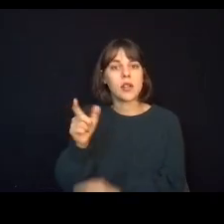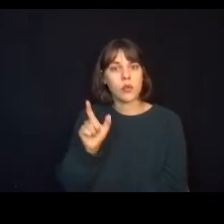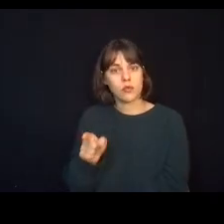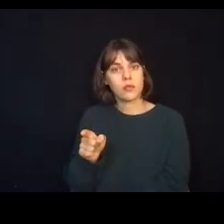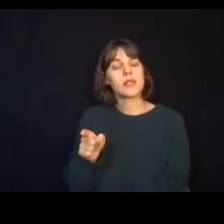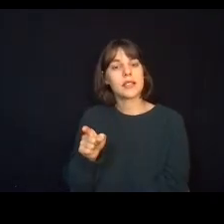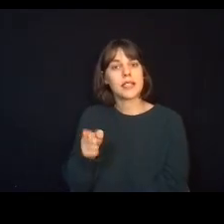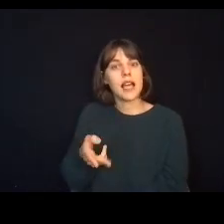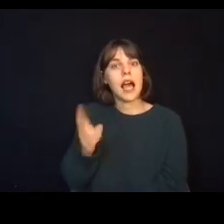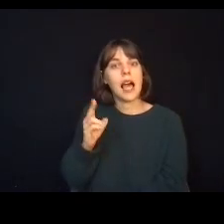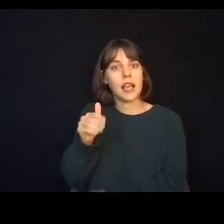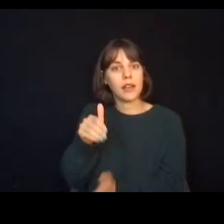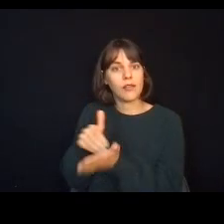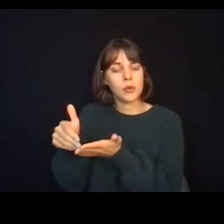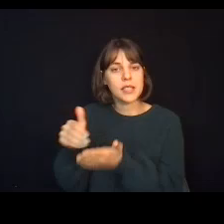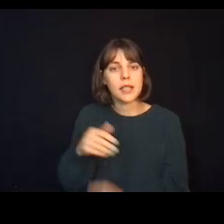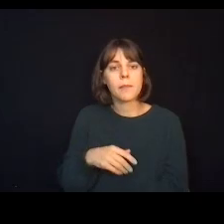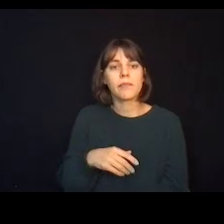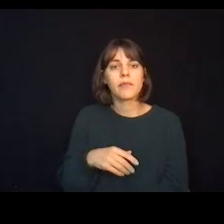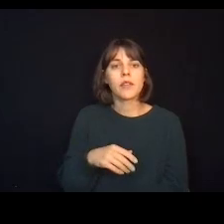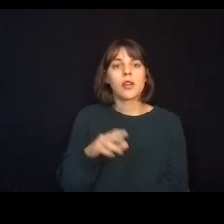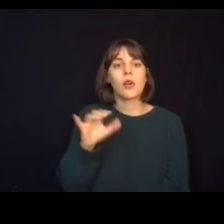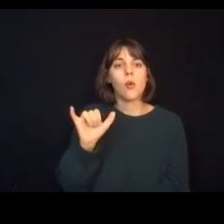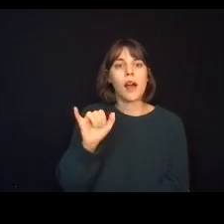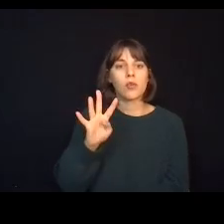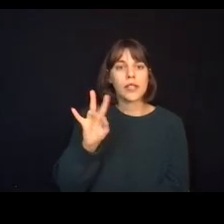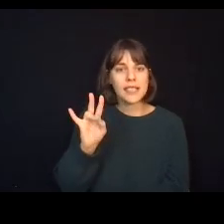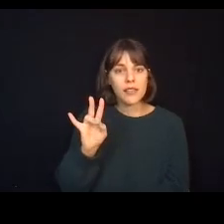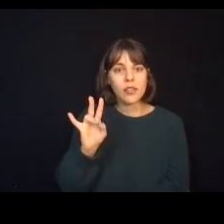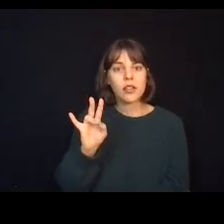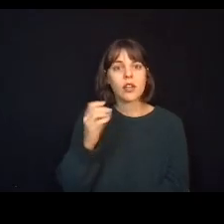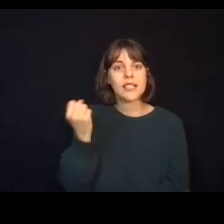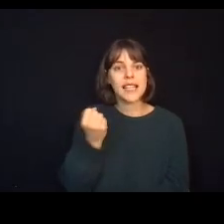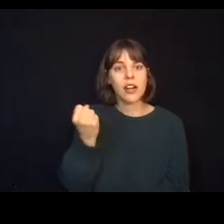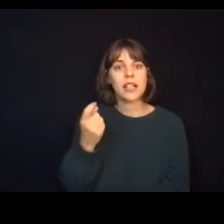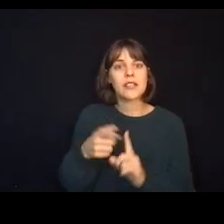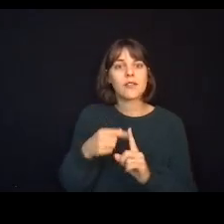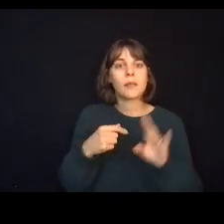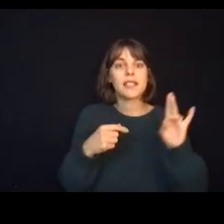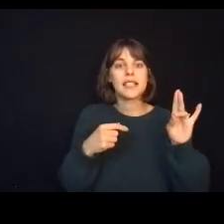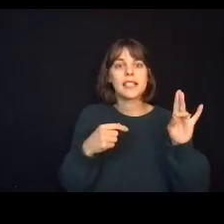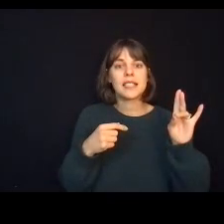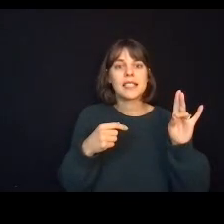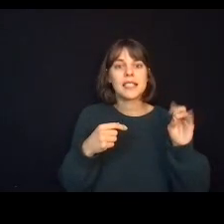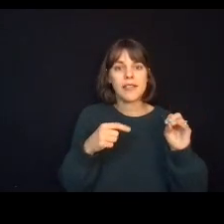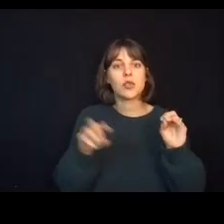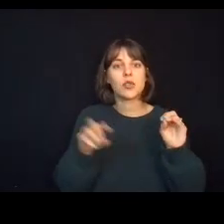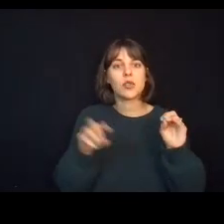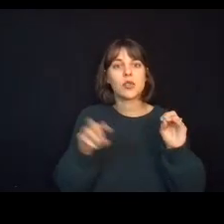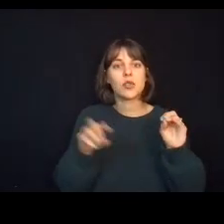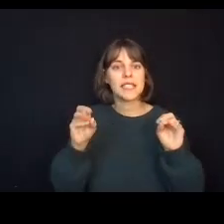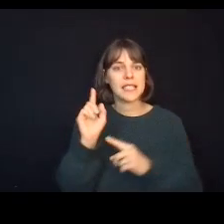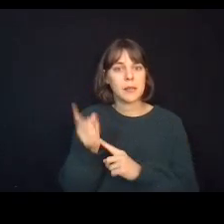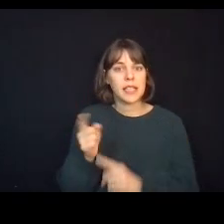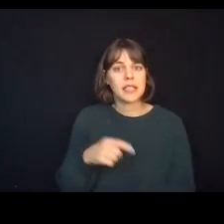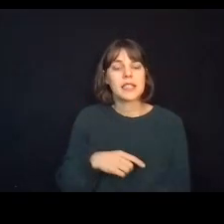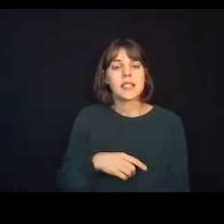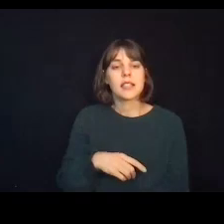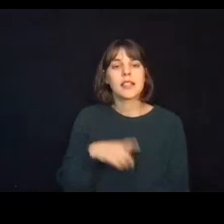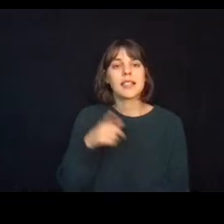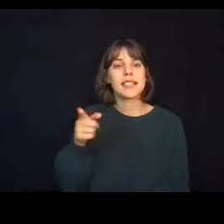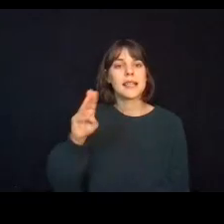frequency. The Y47 on Saturday is going from 70 minutes to 60 minutes. And here is a map